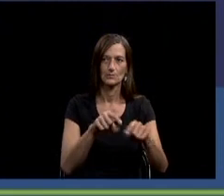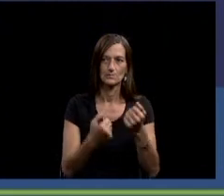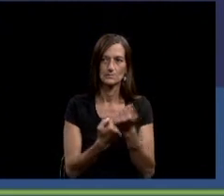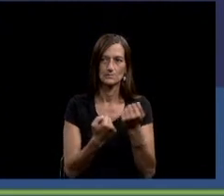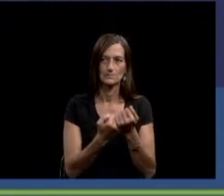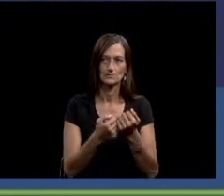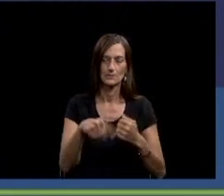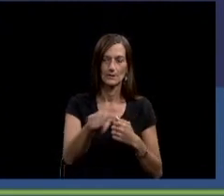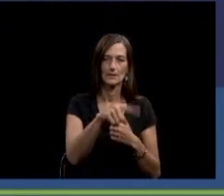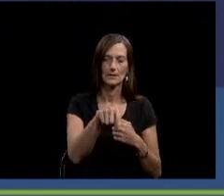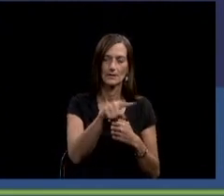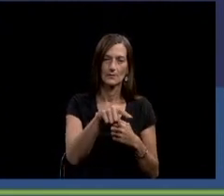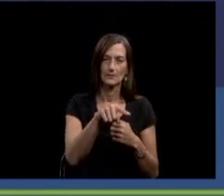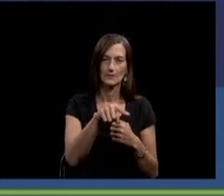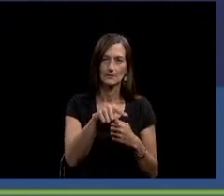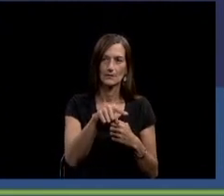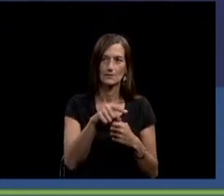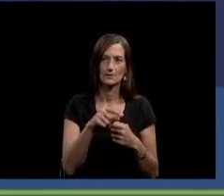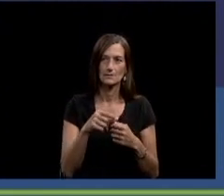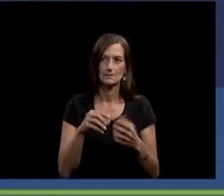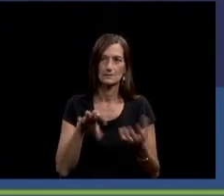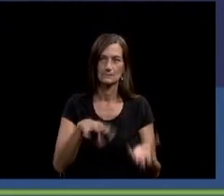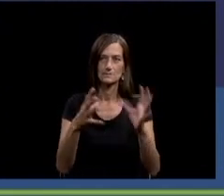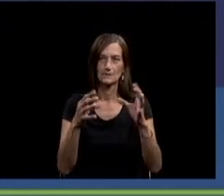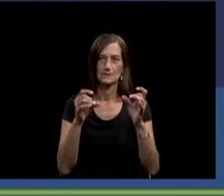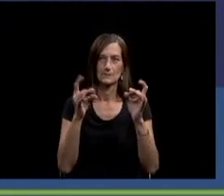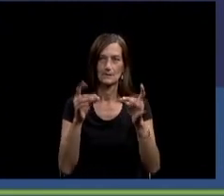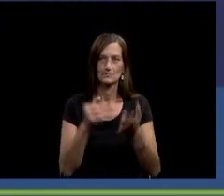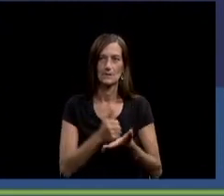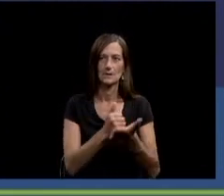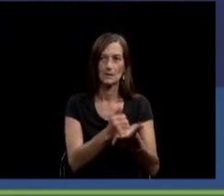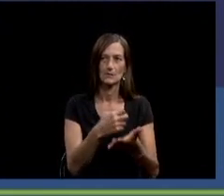to the victims and their families.